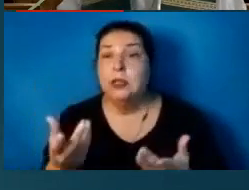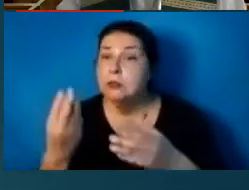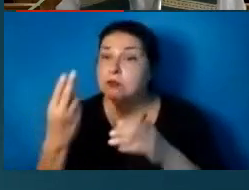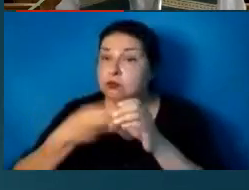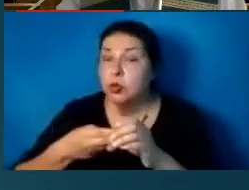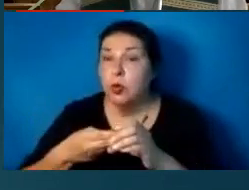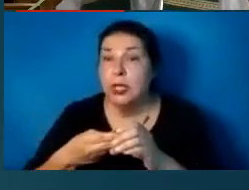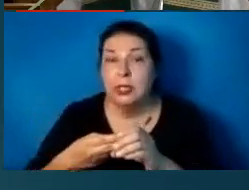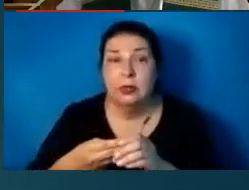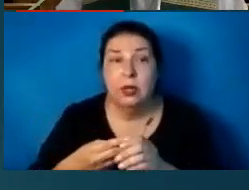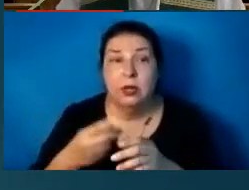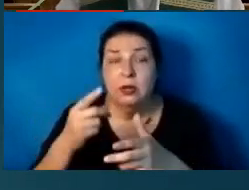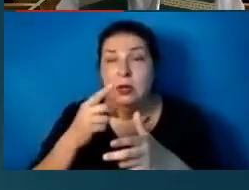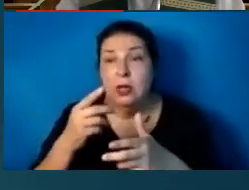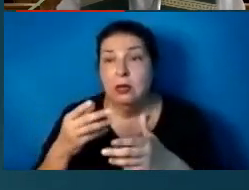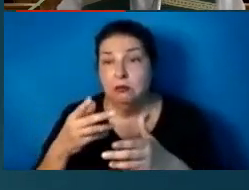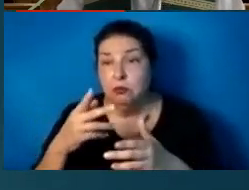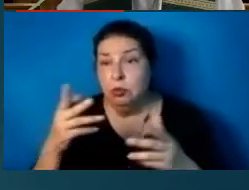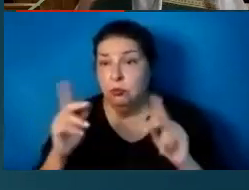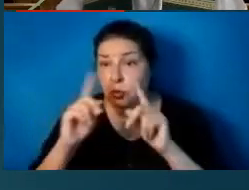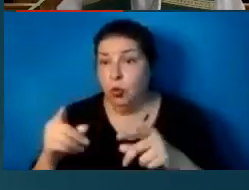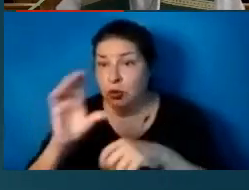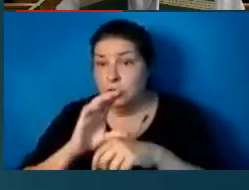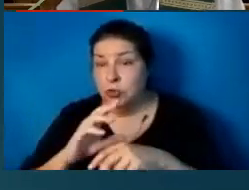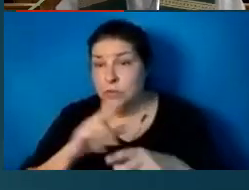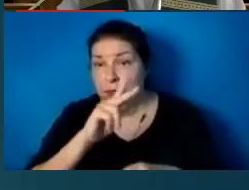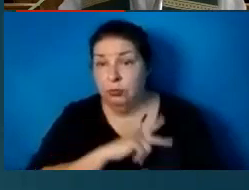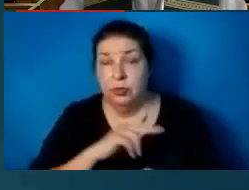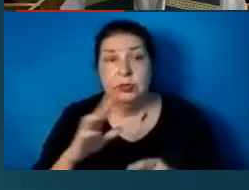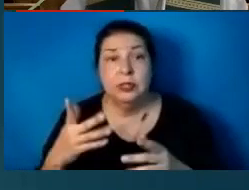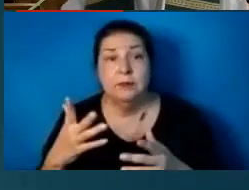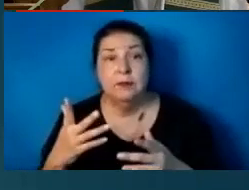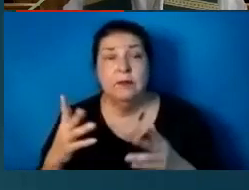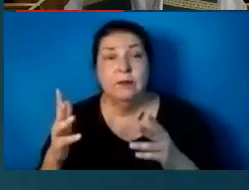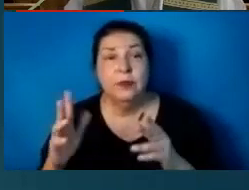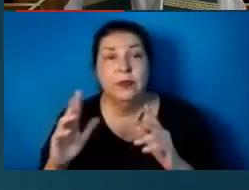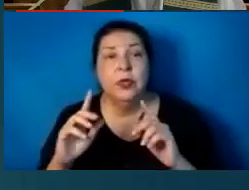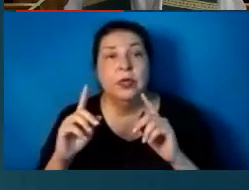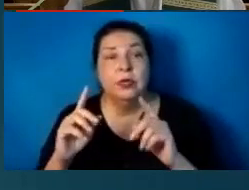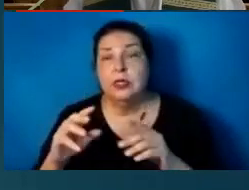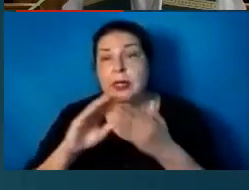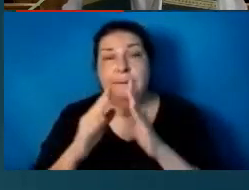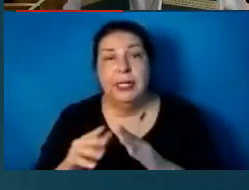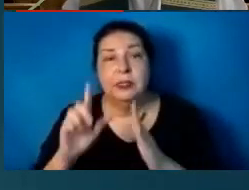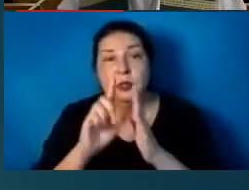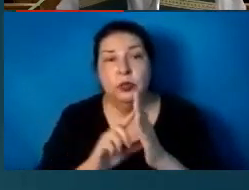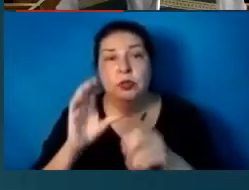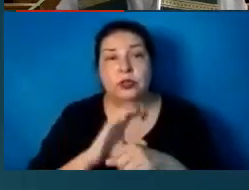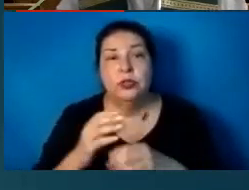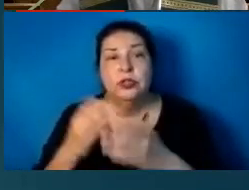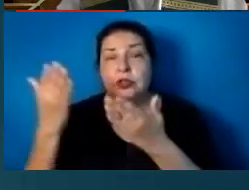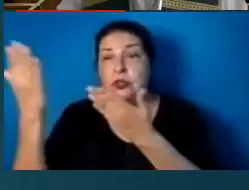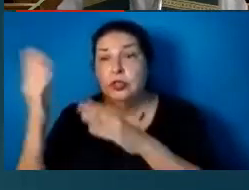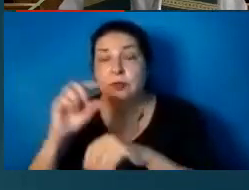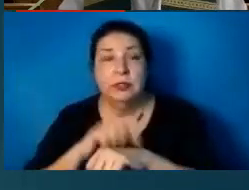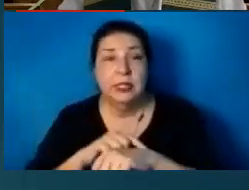a in-person service at Peace Lutheran Church, we have a service at 9 and another service